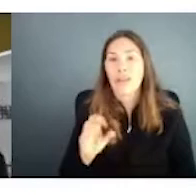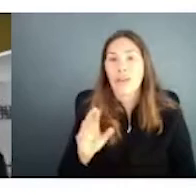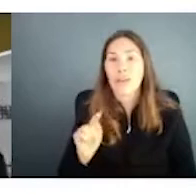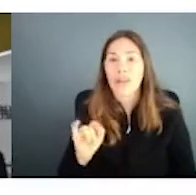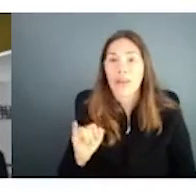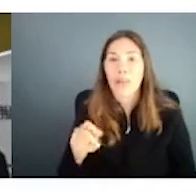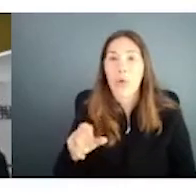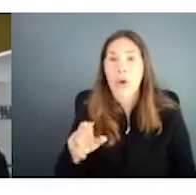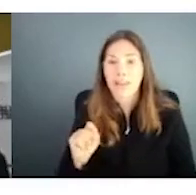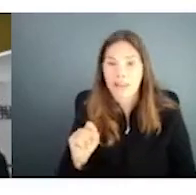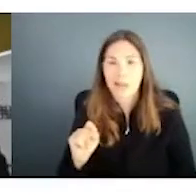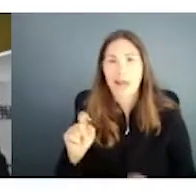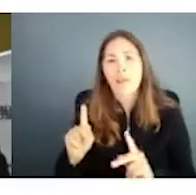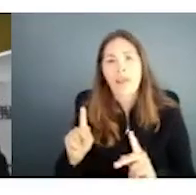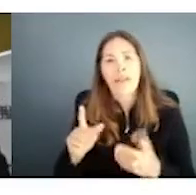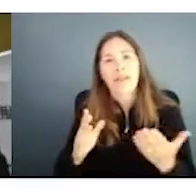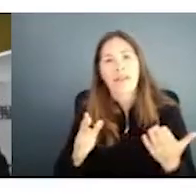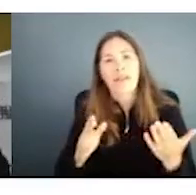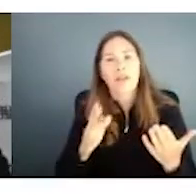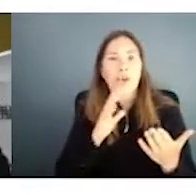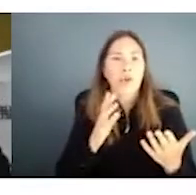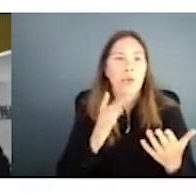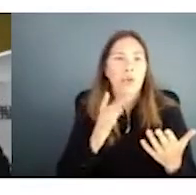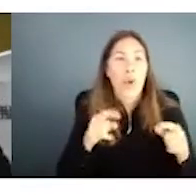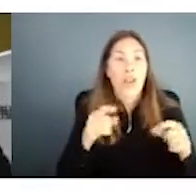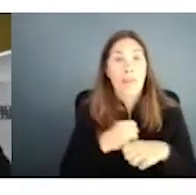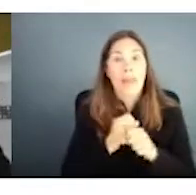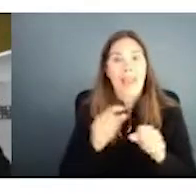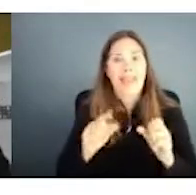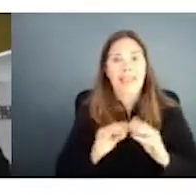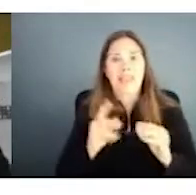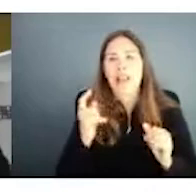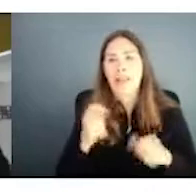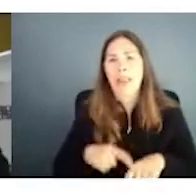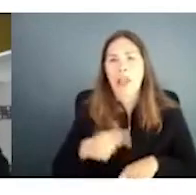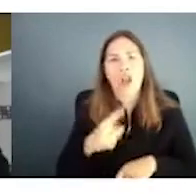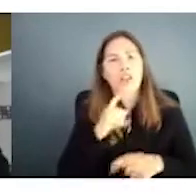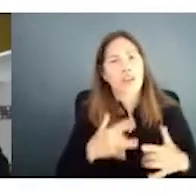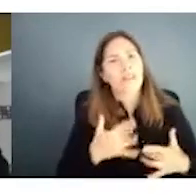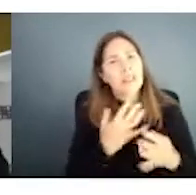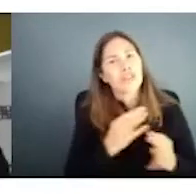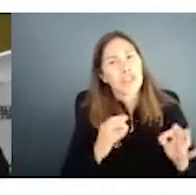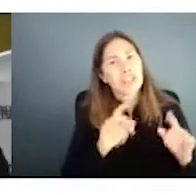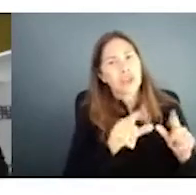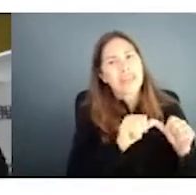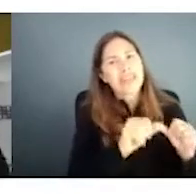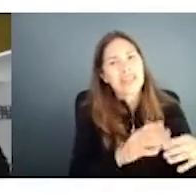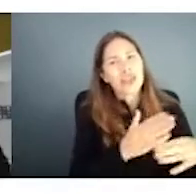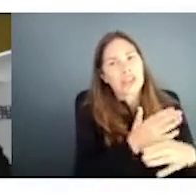wanted to make this session longer than shorter. So feel free to continue to